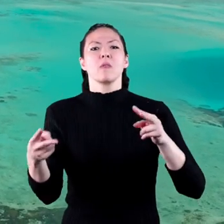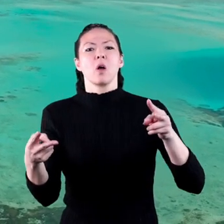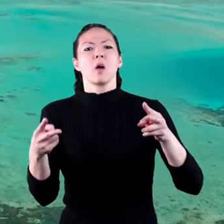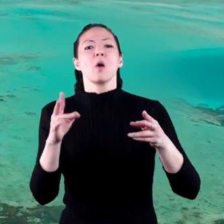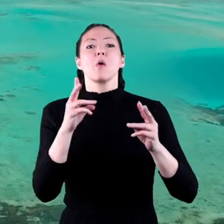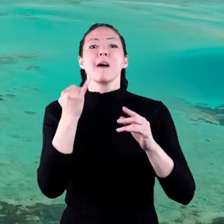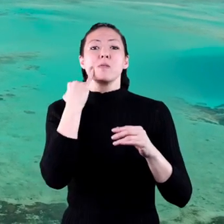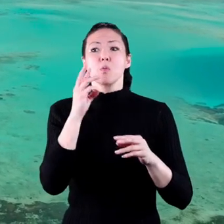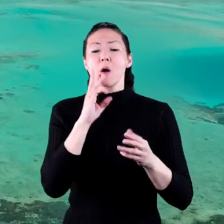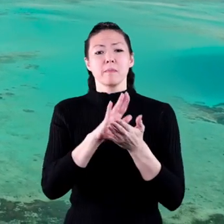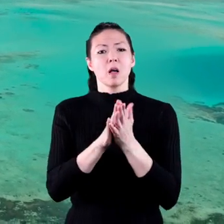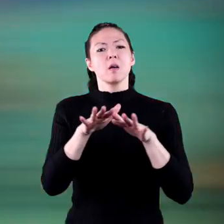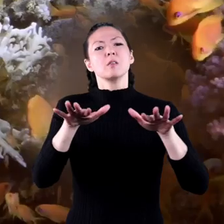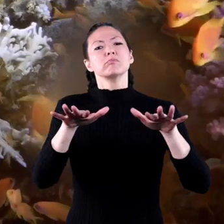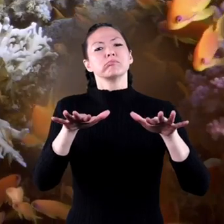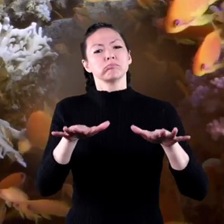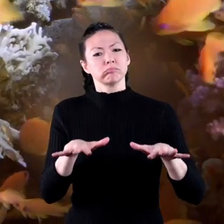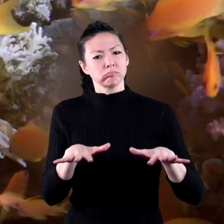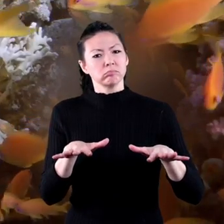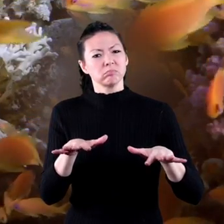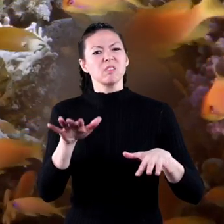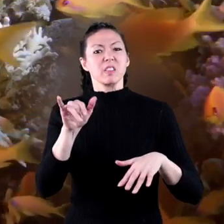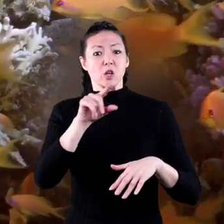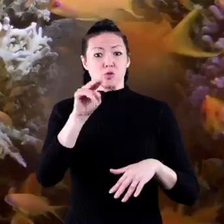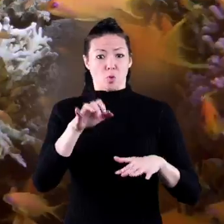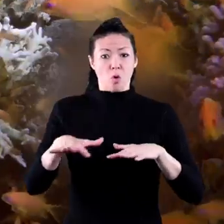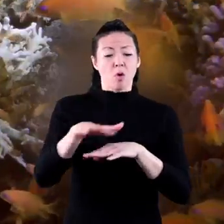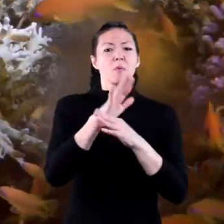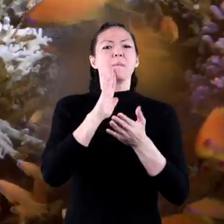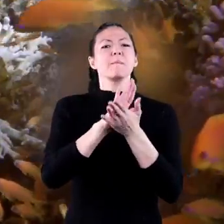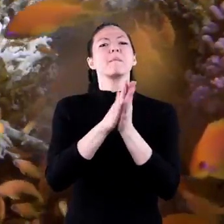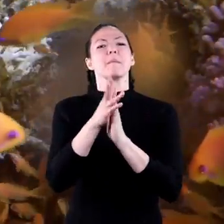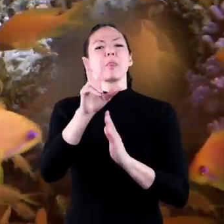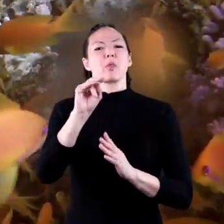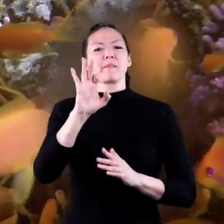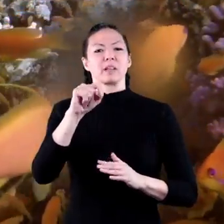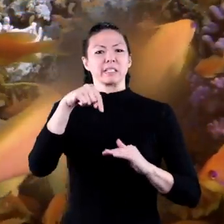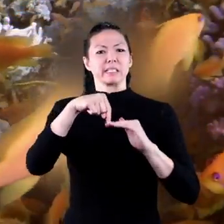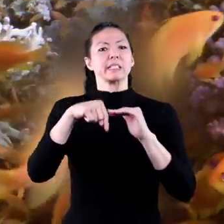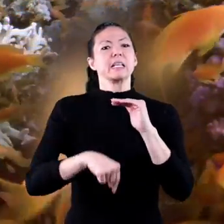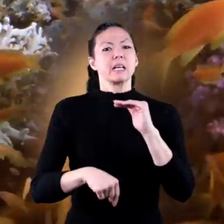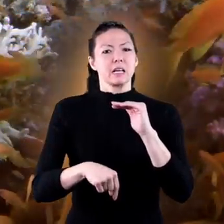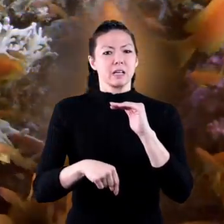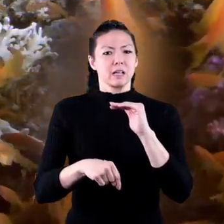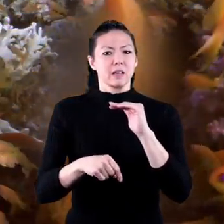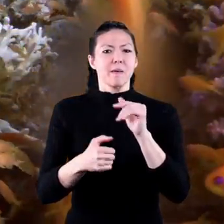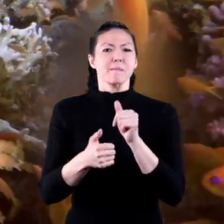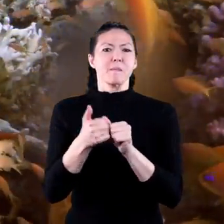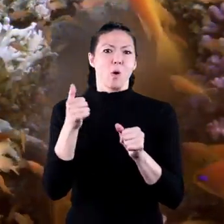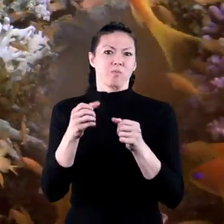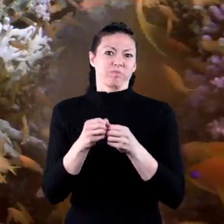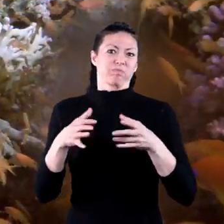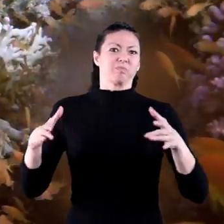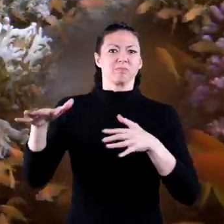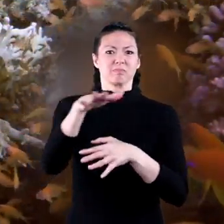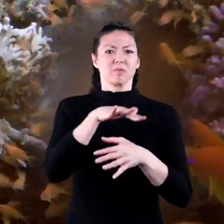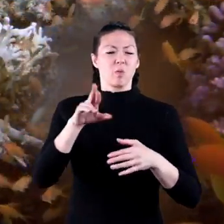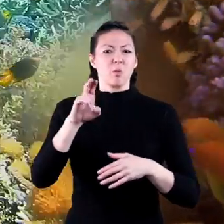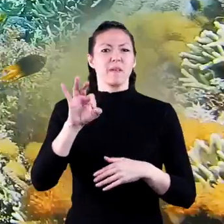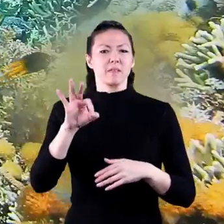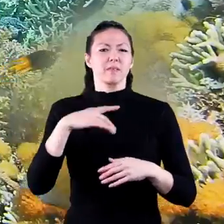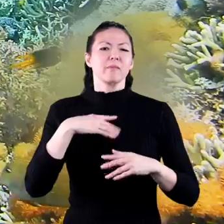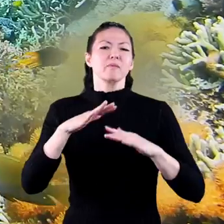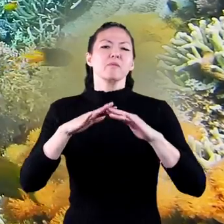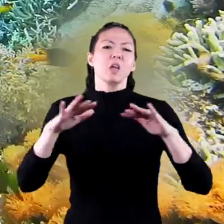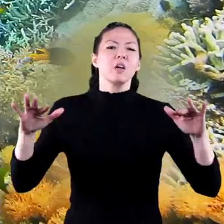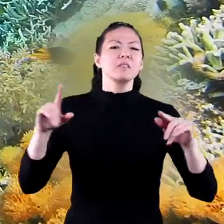the waters get calmer. This zone is around 30 feet deep. It is the most populated part of the reef